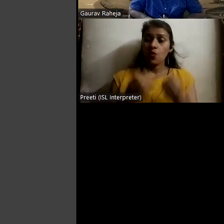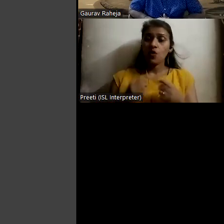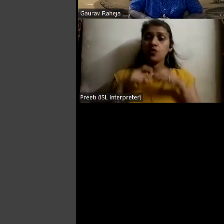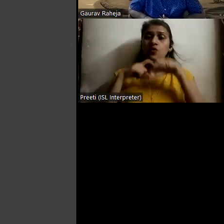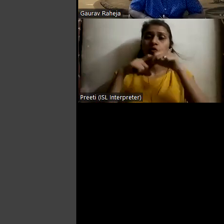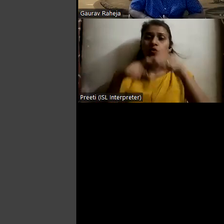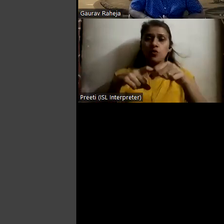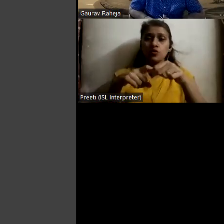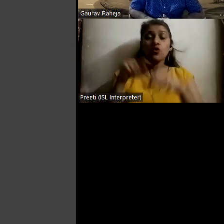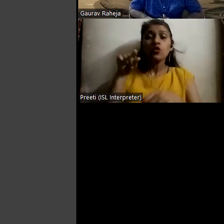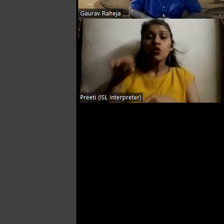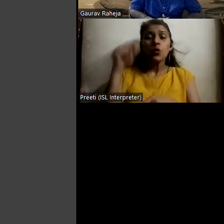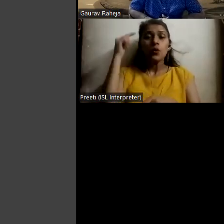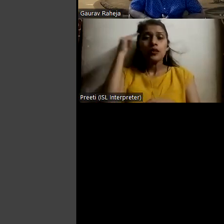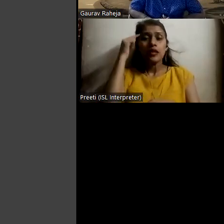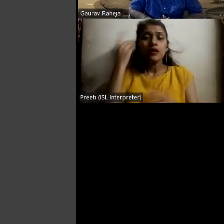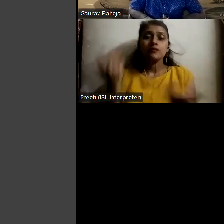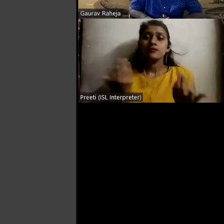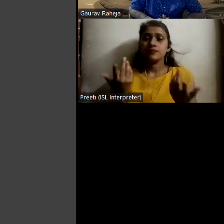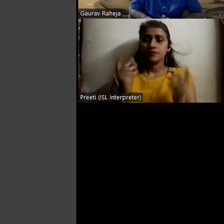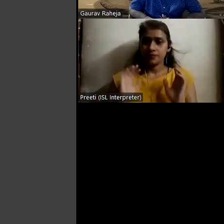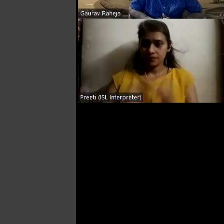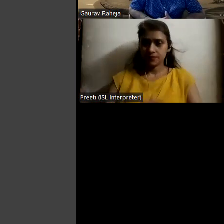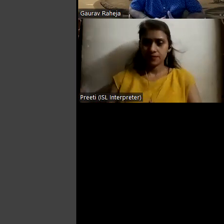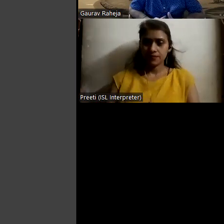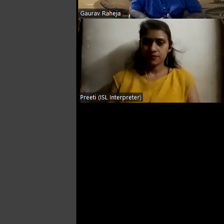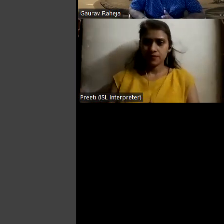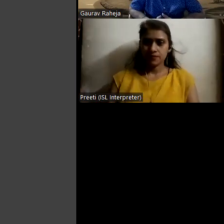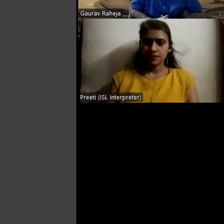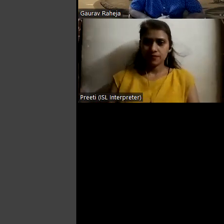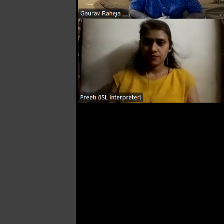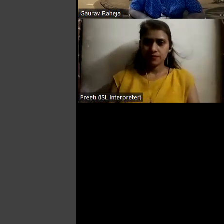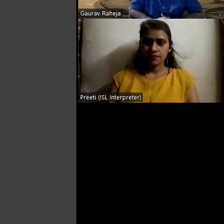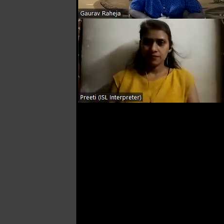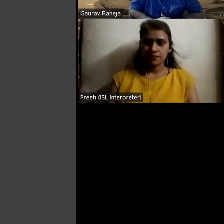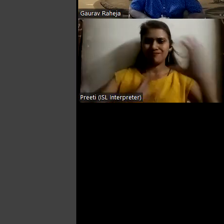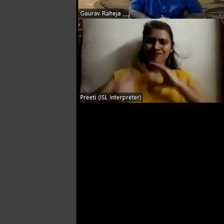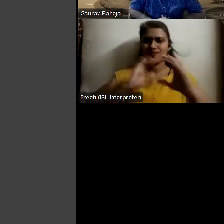what do they understand by these two words before we start the discussion?